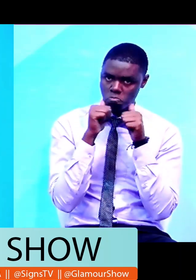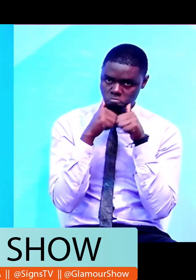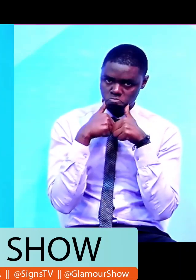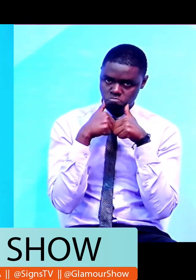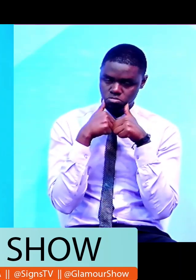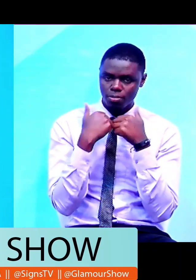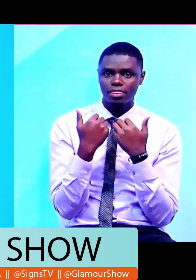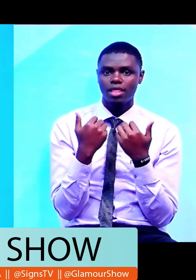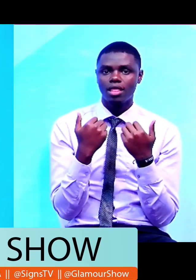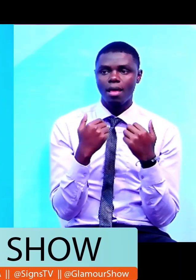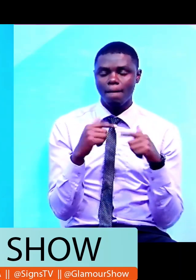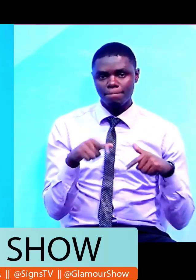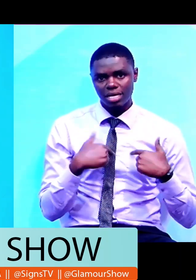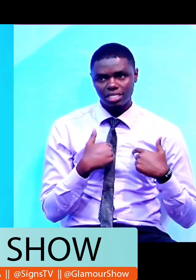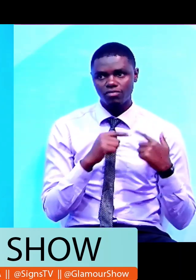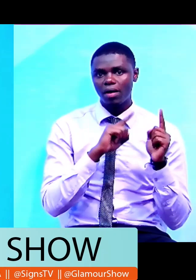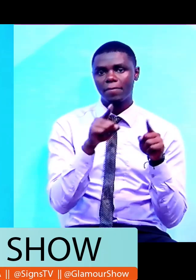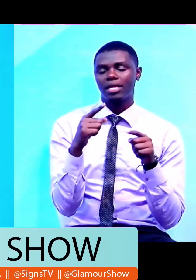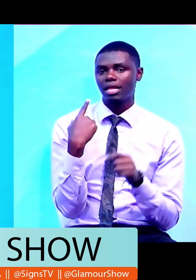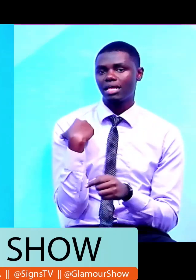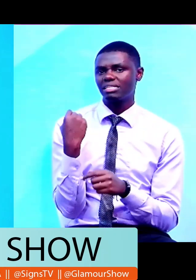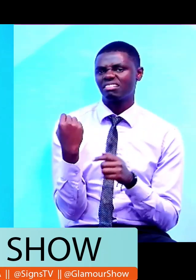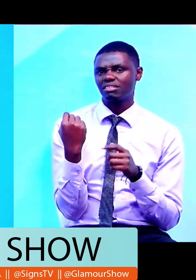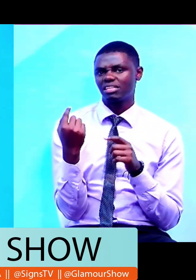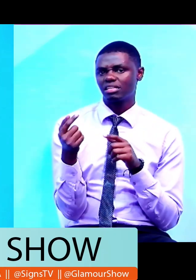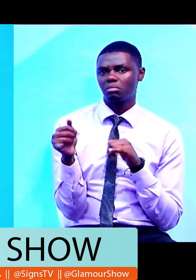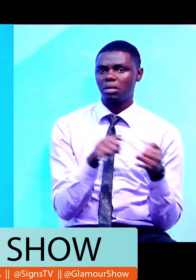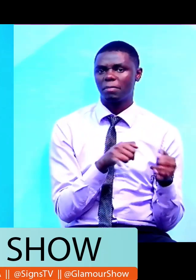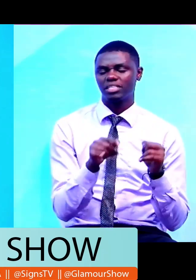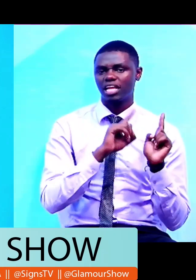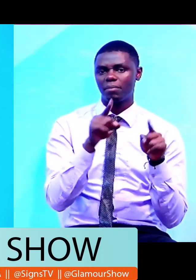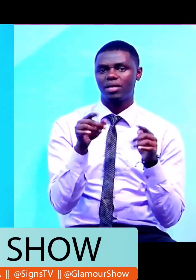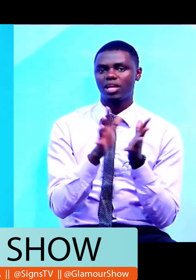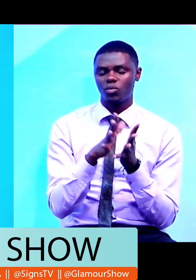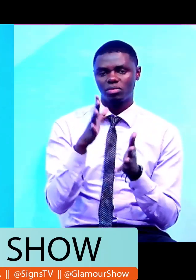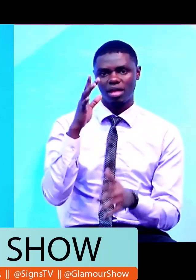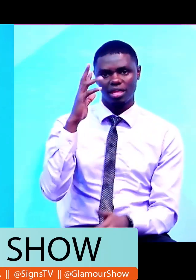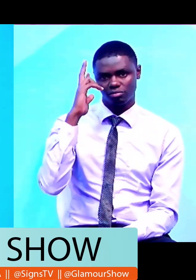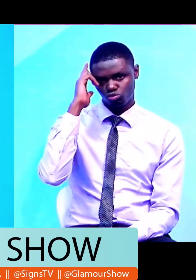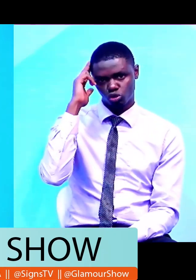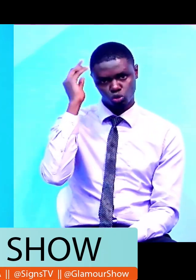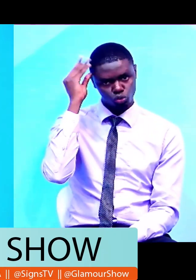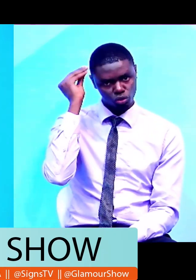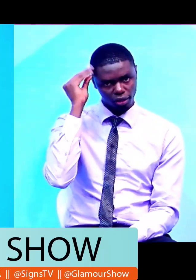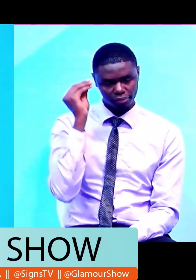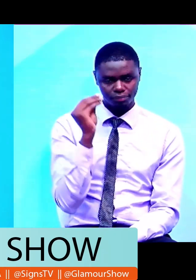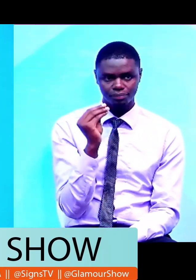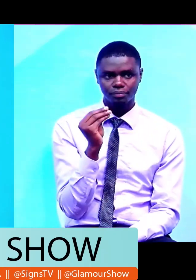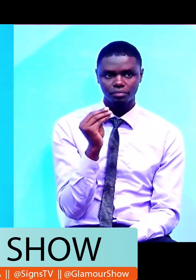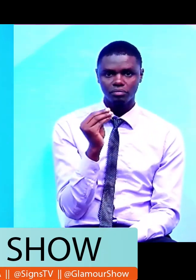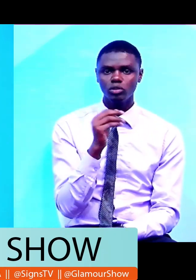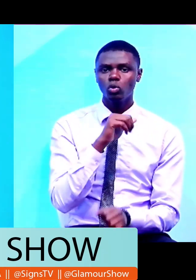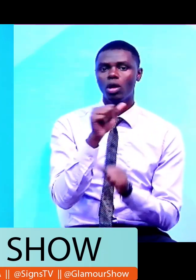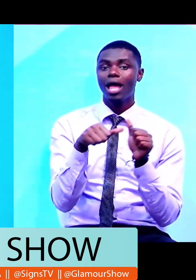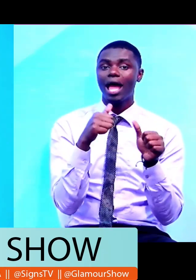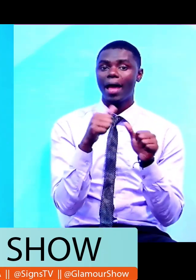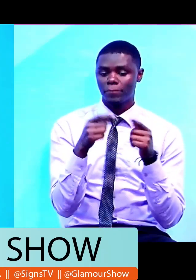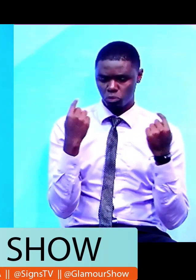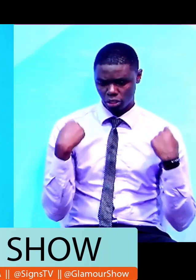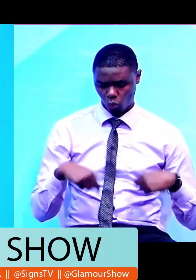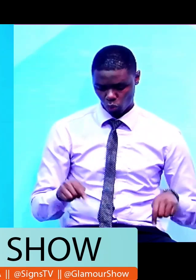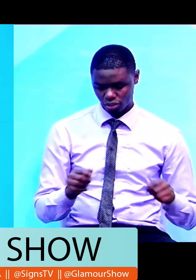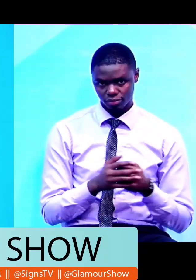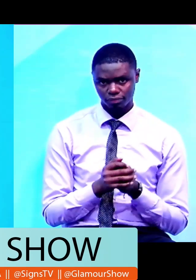going to the recent pageants. I've been going to them with my short hair. And about the outfits,